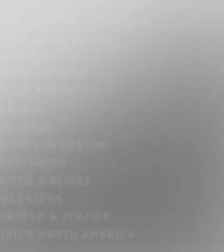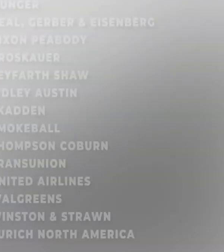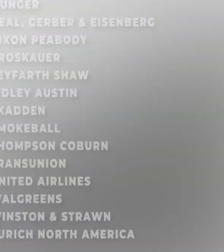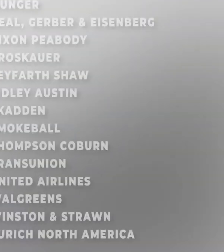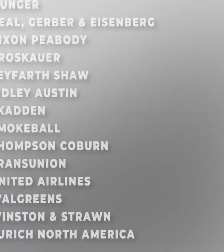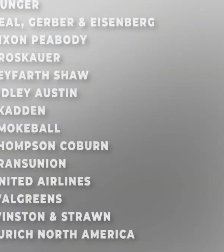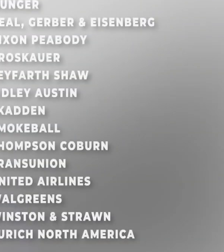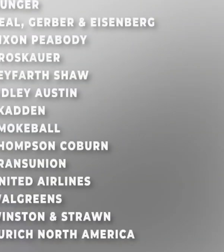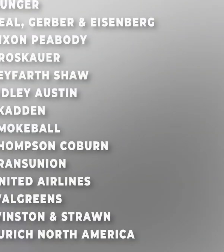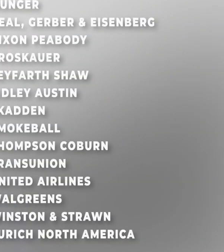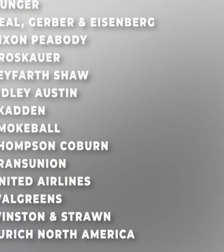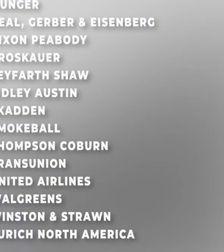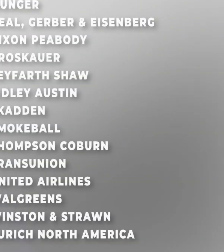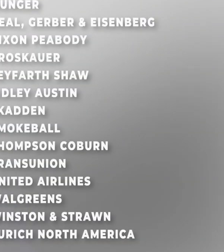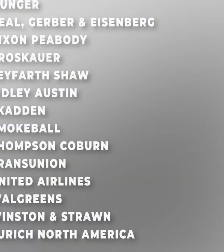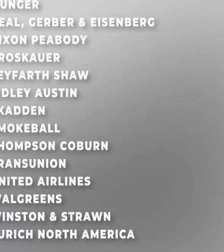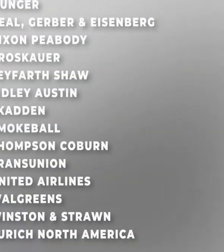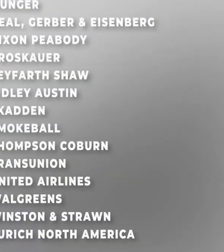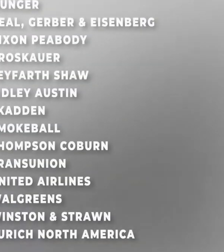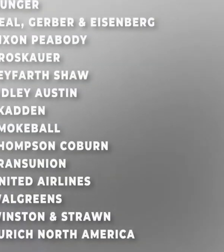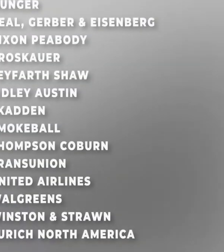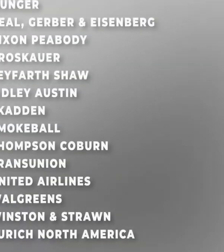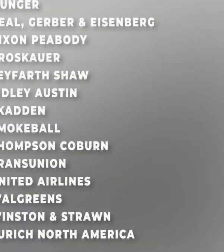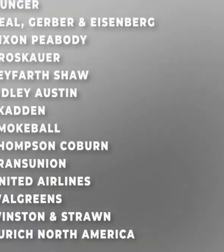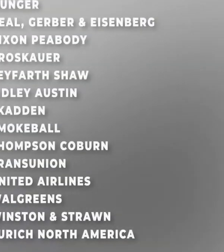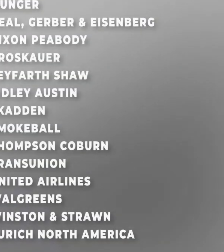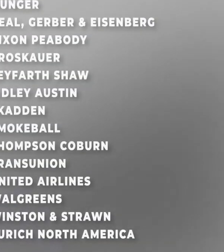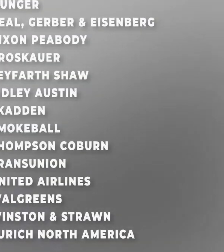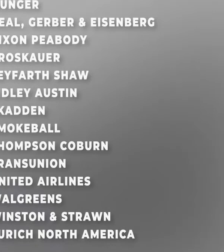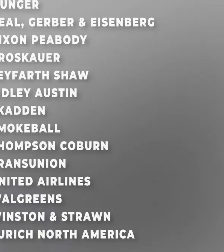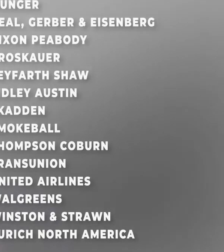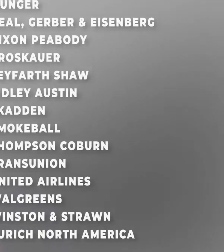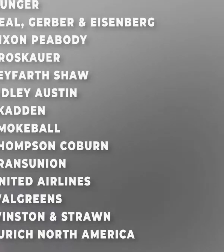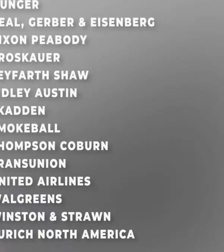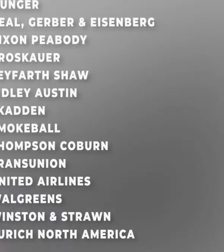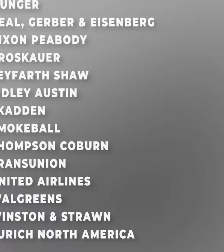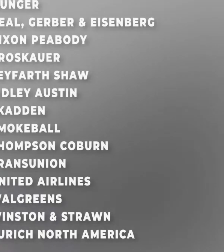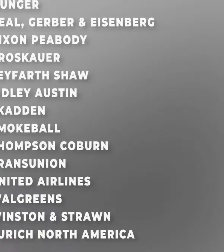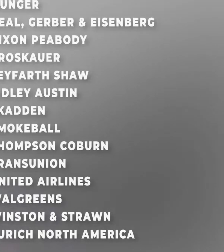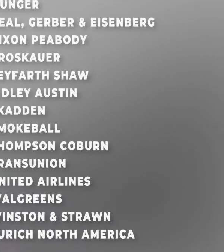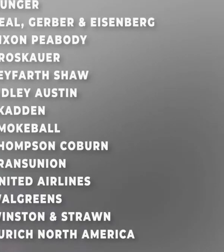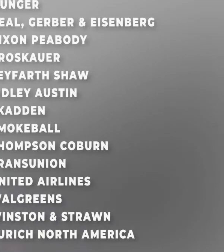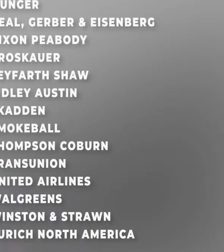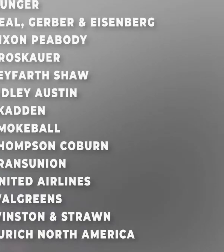Equip for Equality expresses appreciation to its pro bono partners, listed on screen.